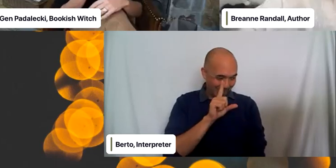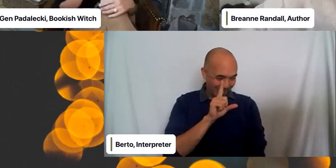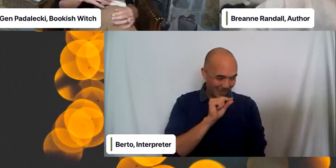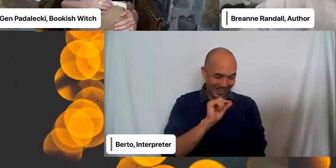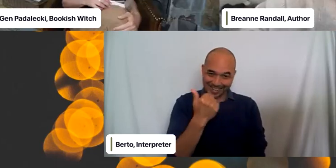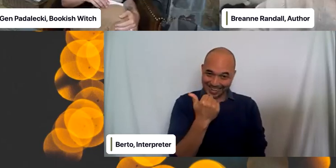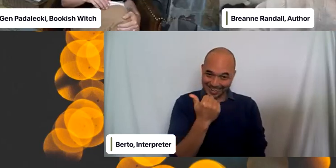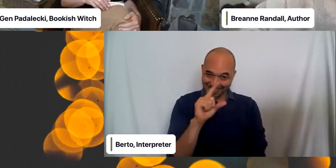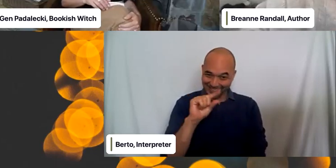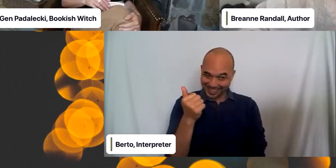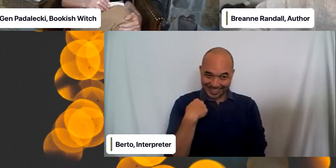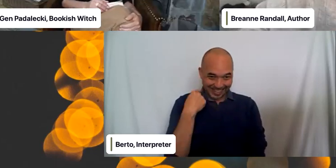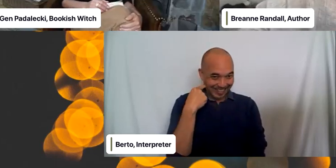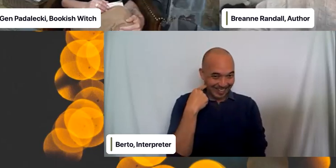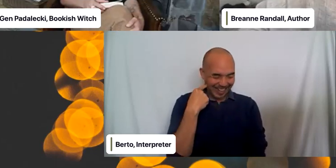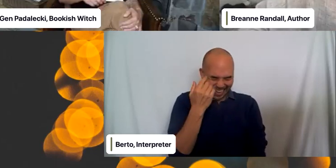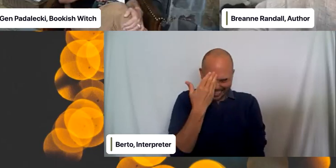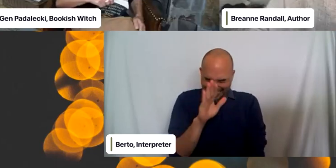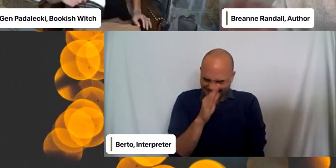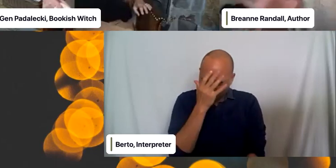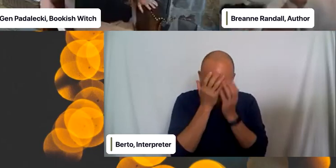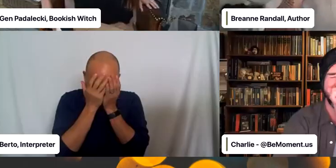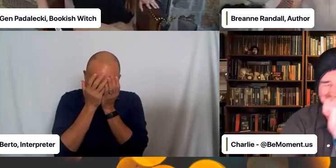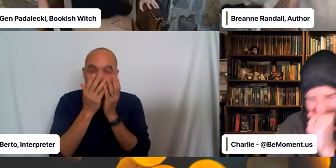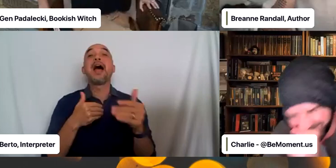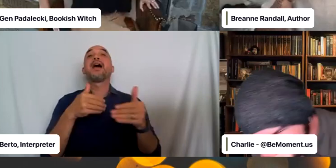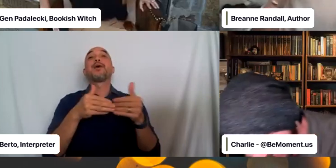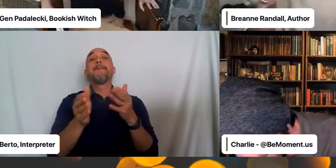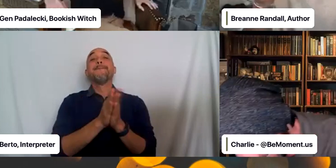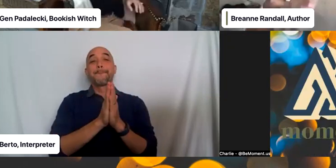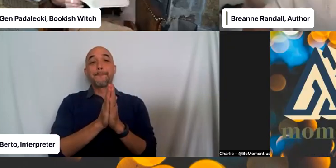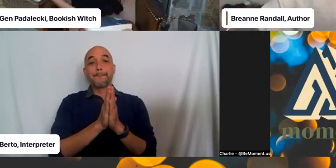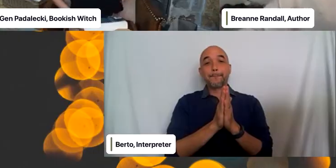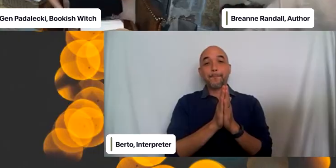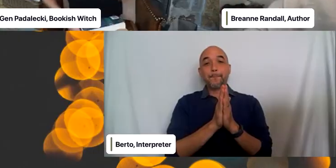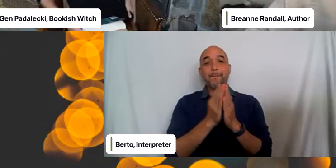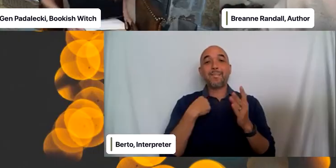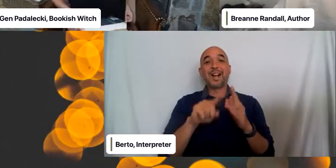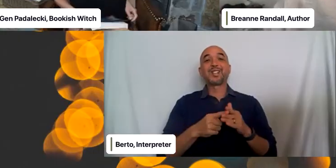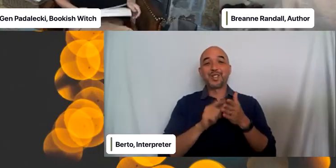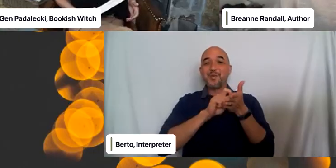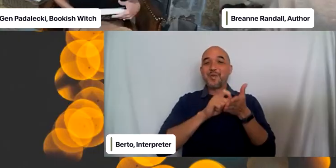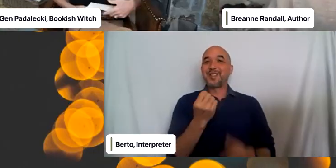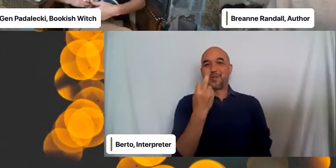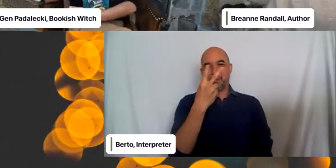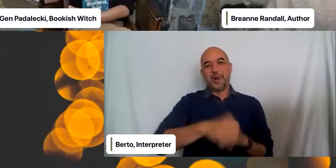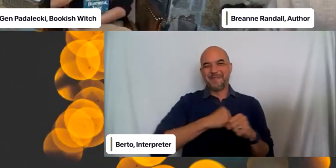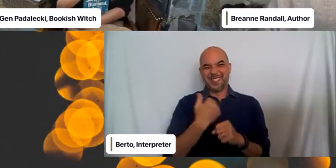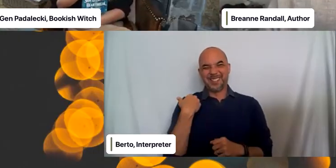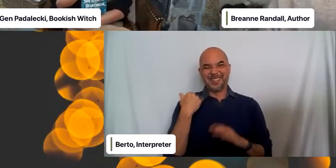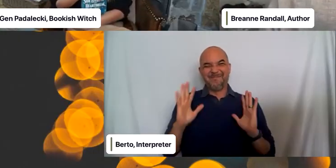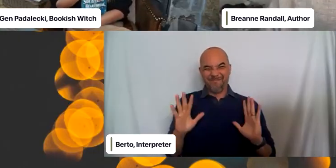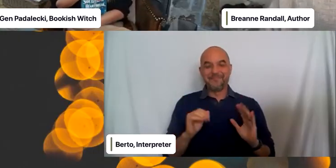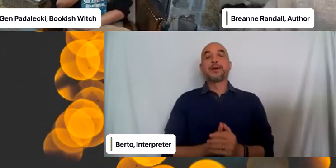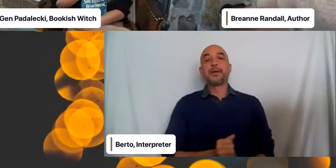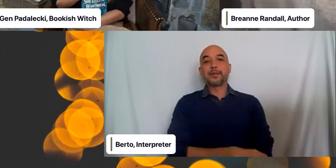2010, I think. No, I don't know. No. Anyway, I started writing 12 years ago now. And